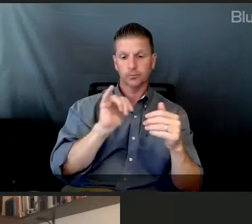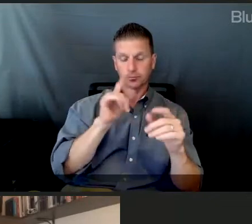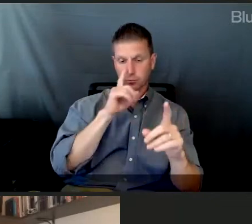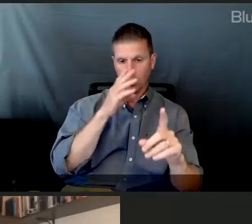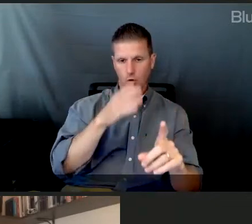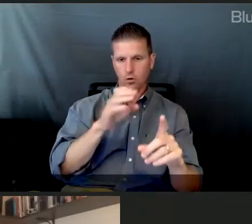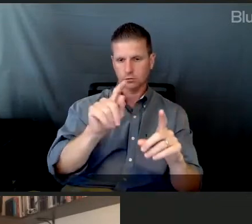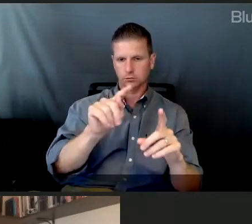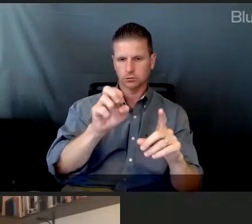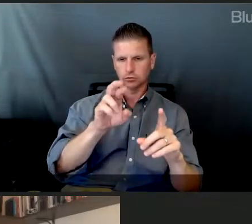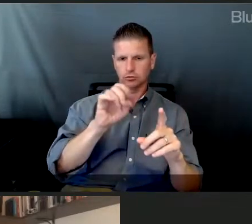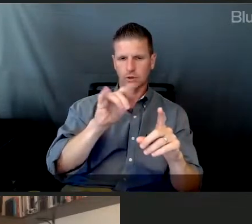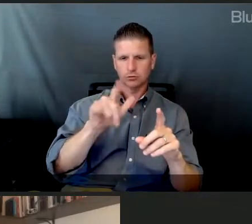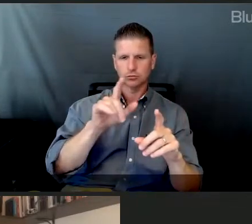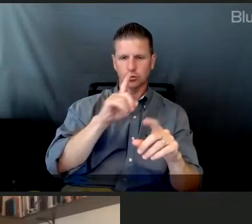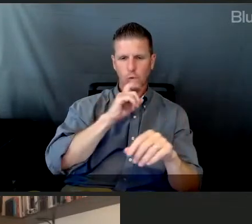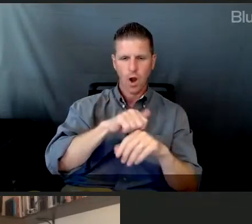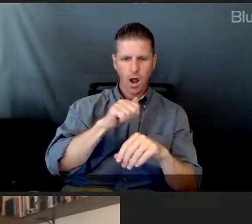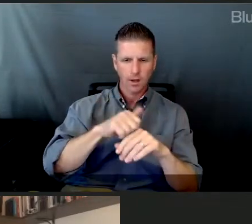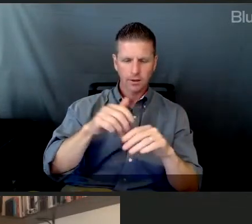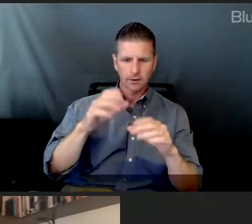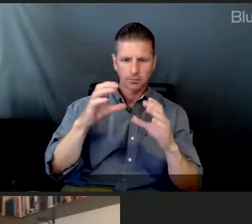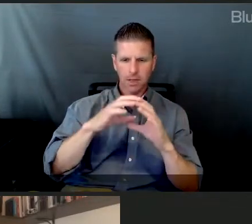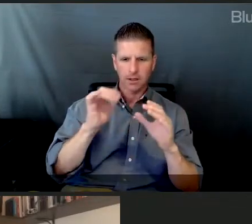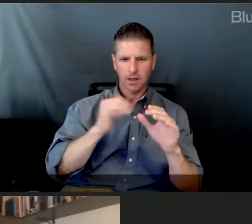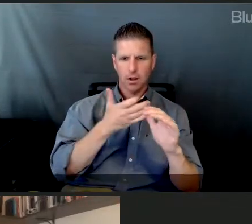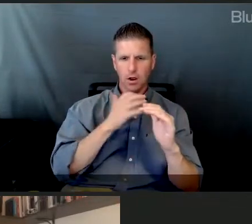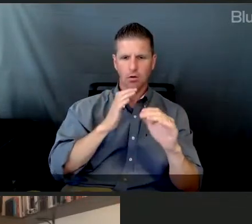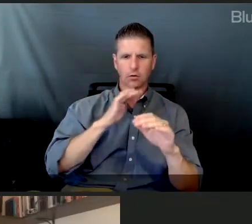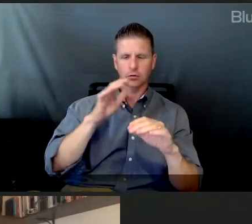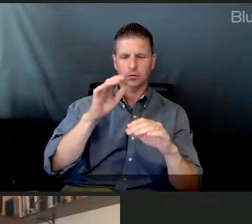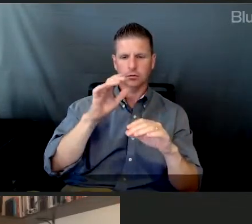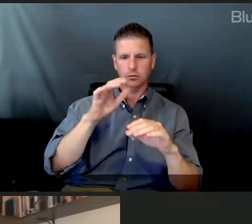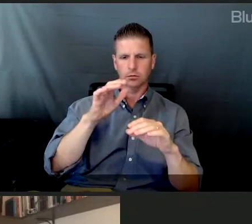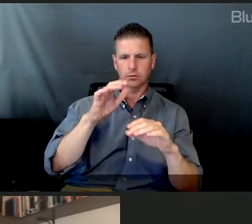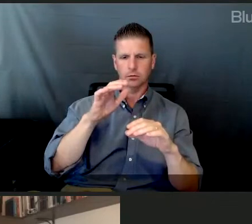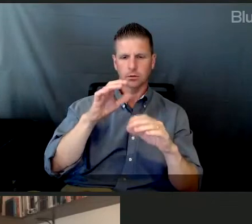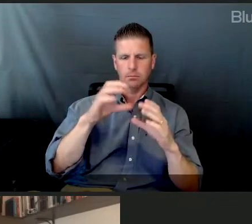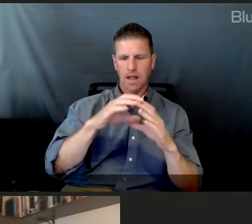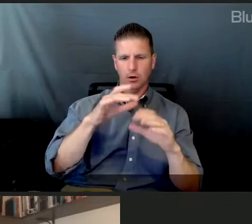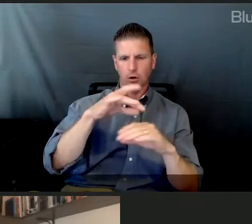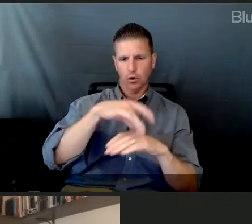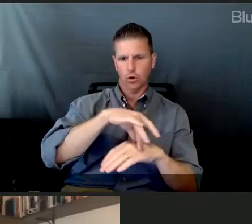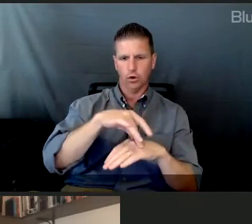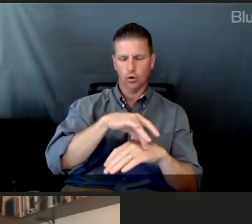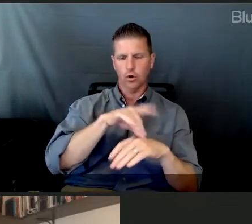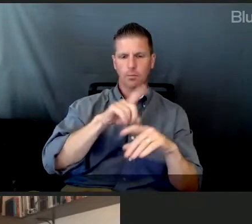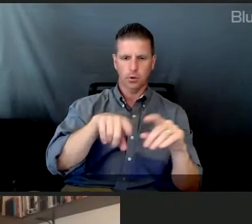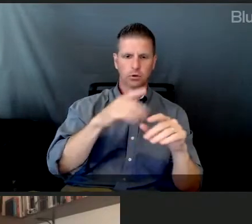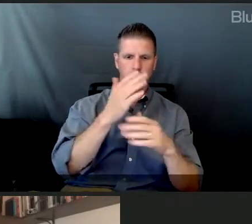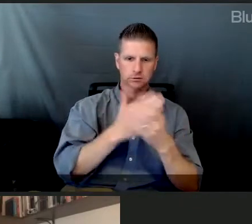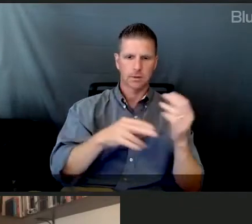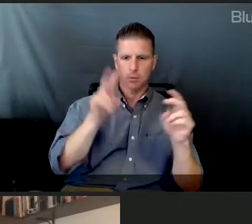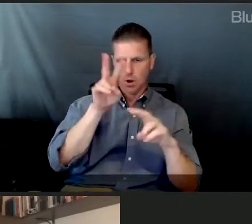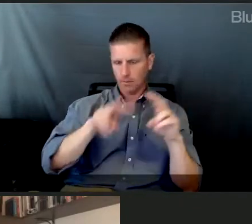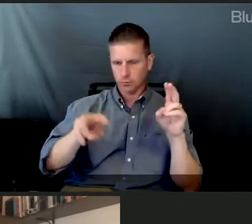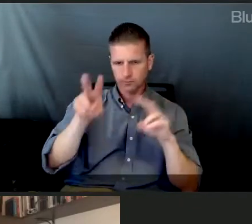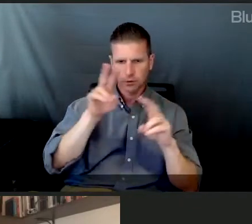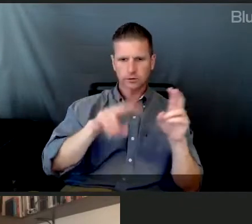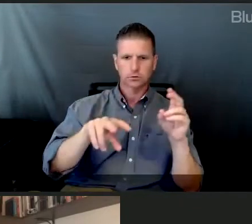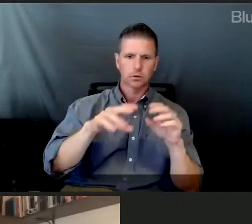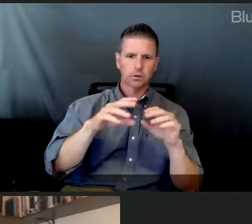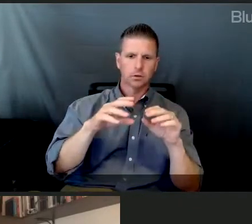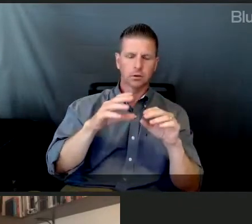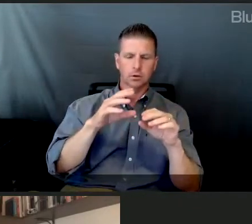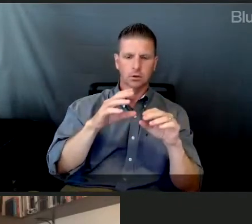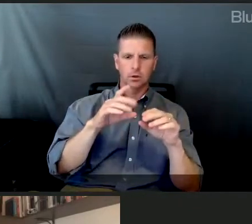terrestrial rocky planets, like our own sort of planet Earth, for example. But there is some observational bias that it is easier